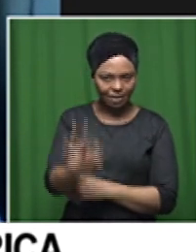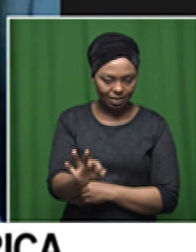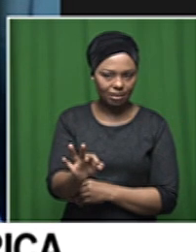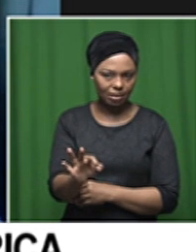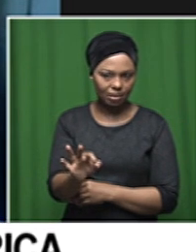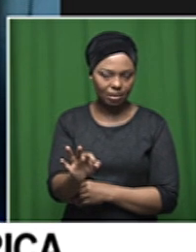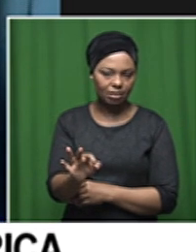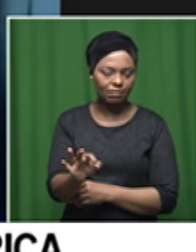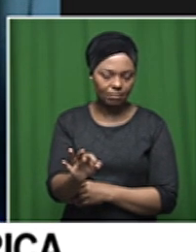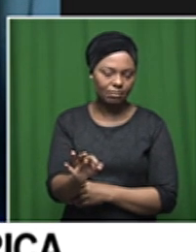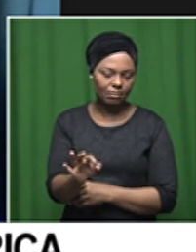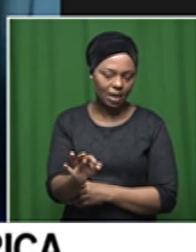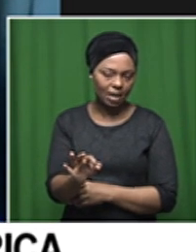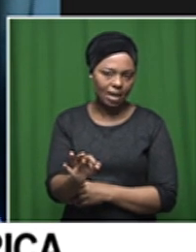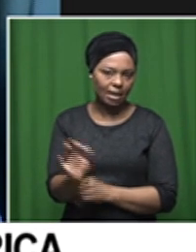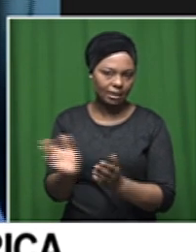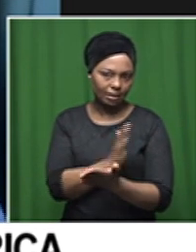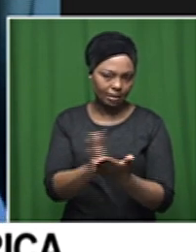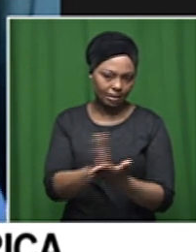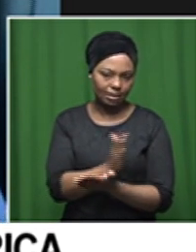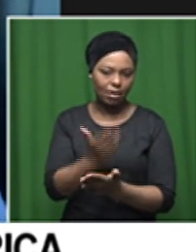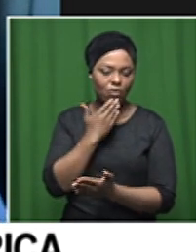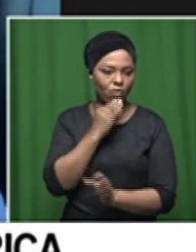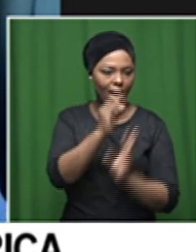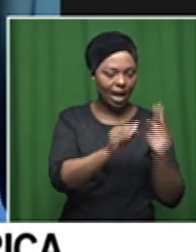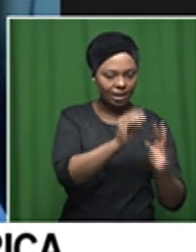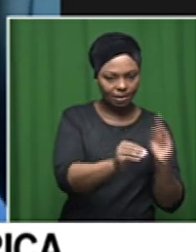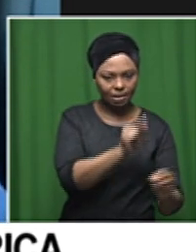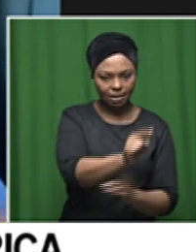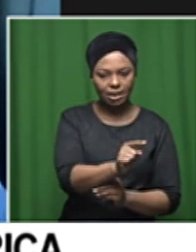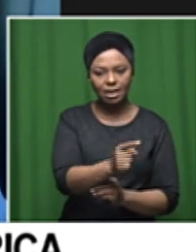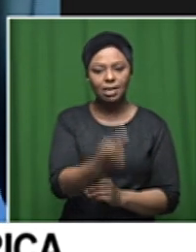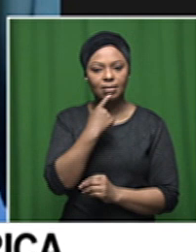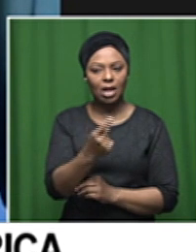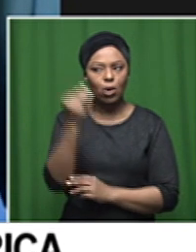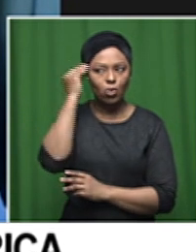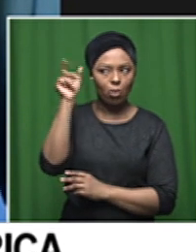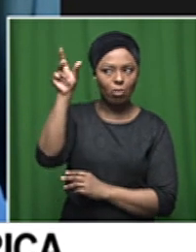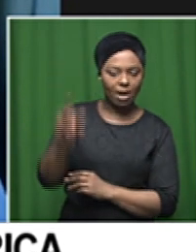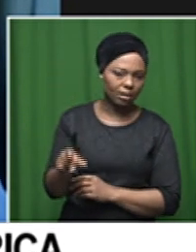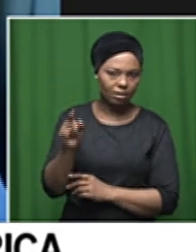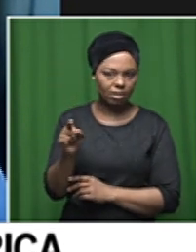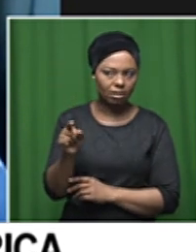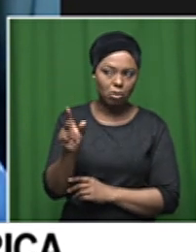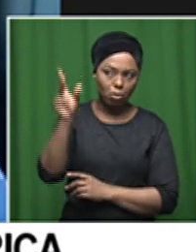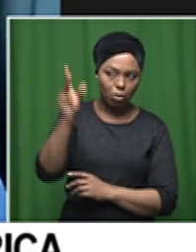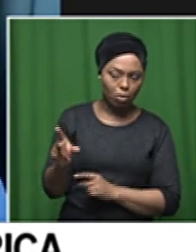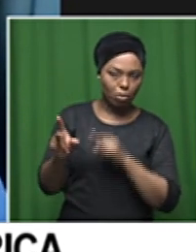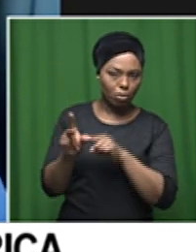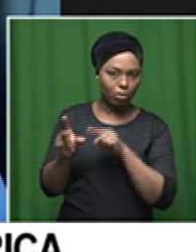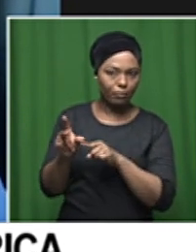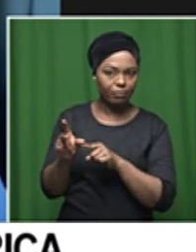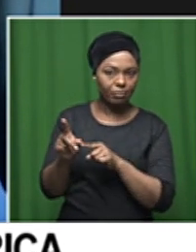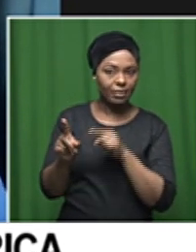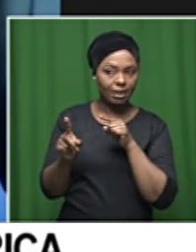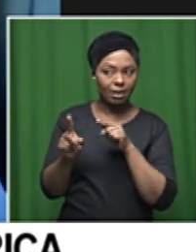26% of those that were asked claim to know of a person who went to a facility and